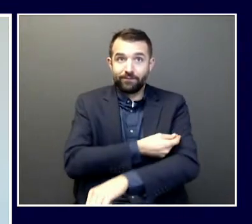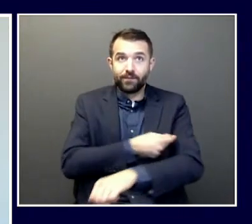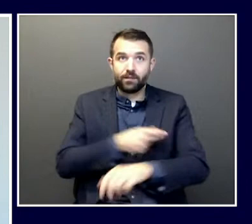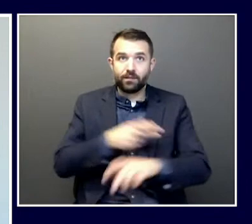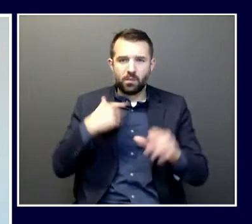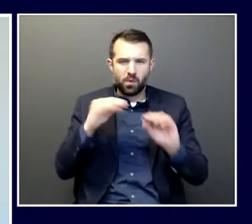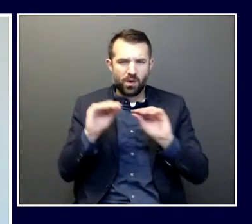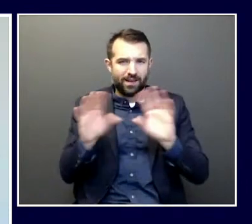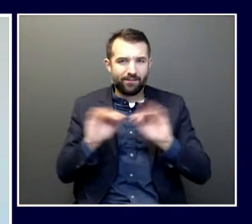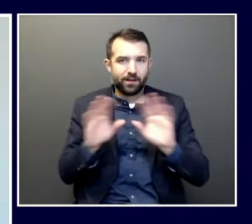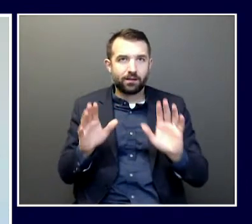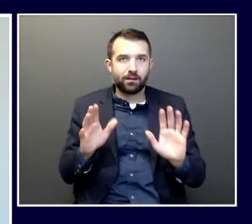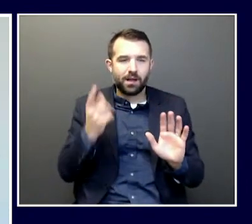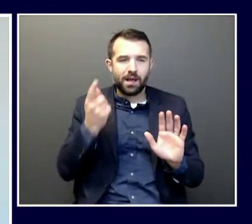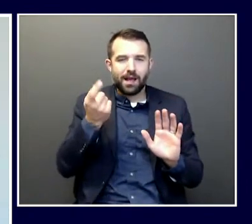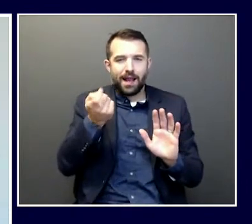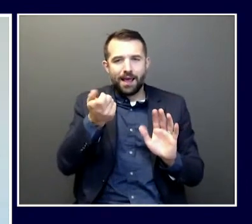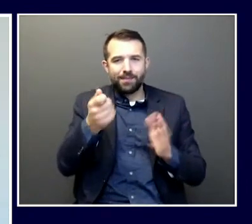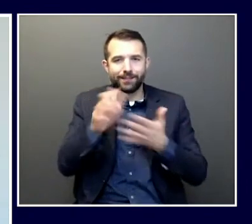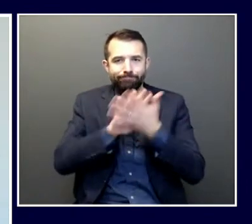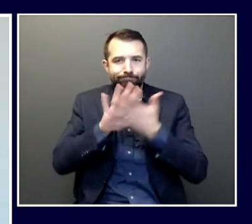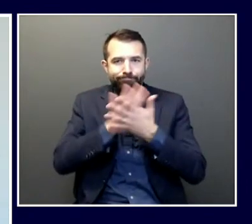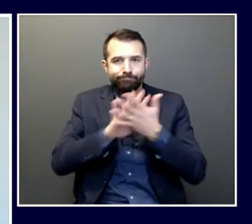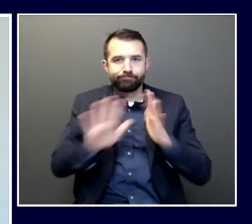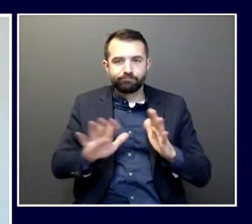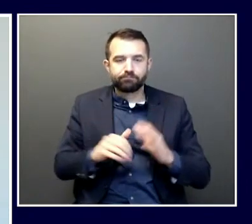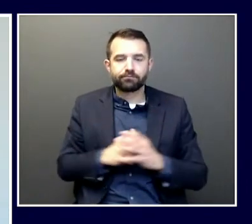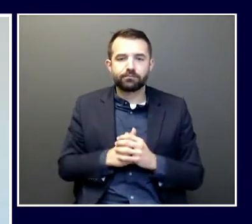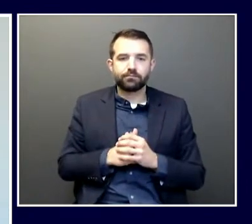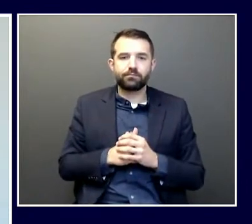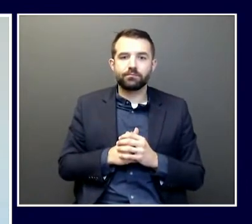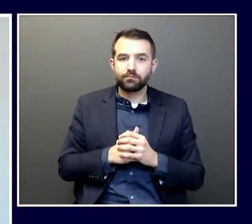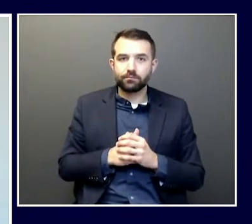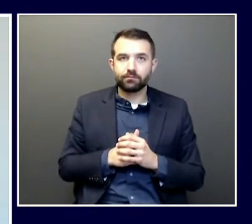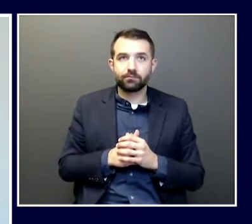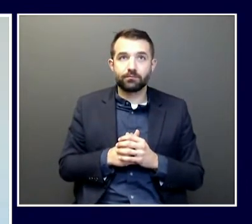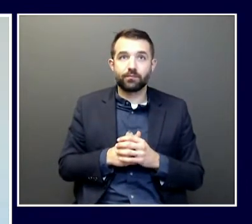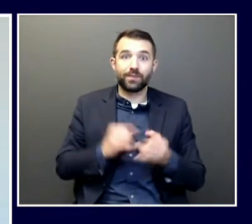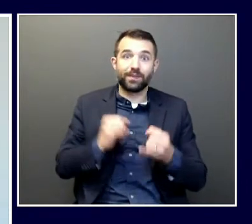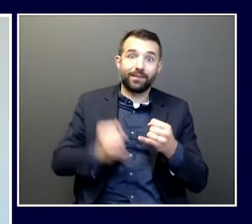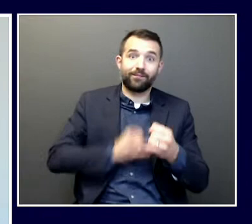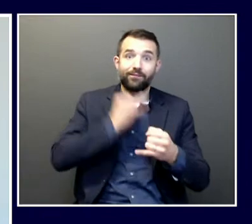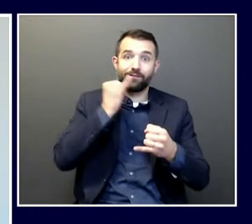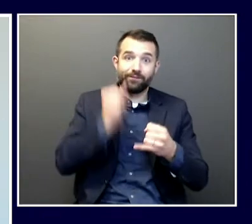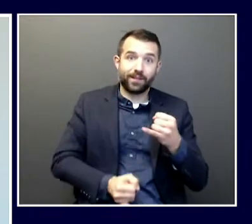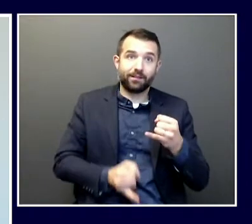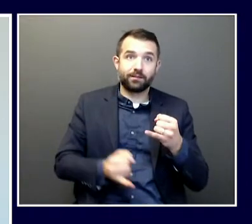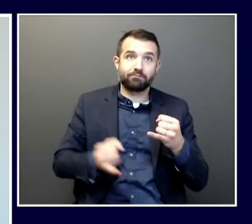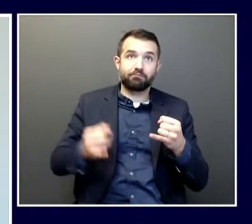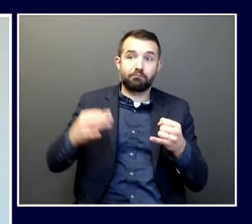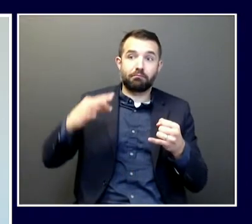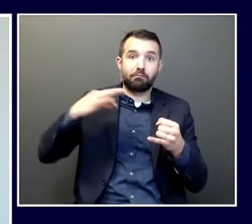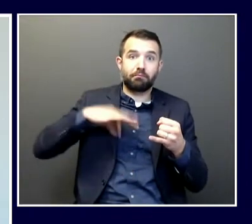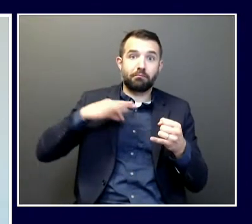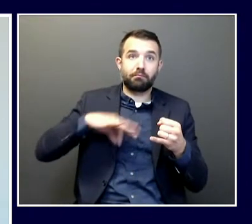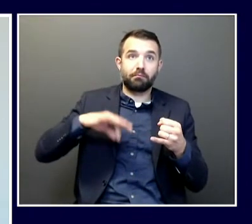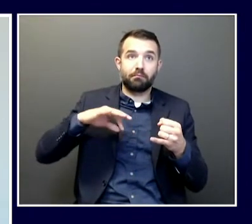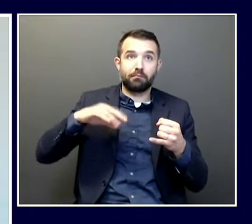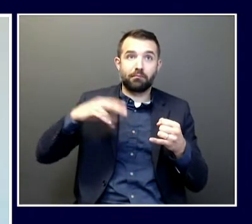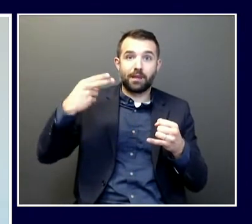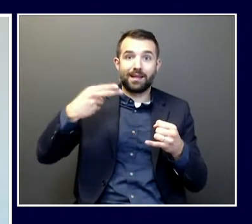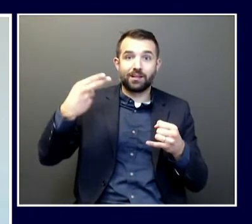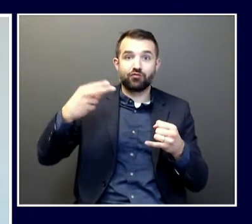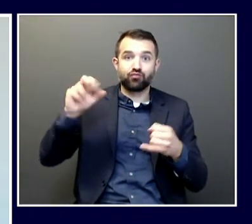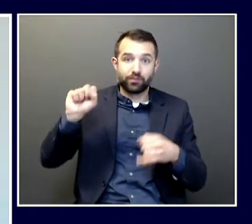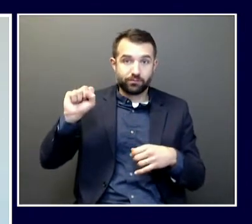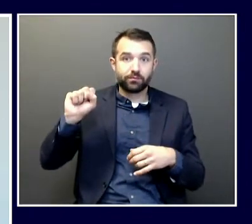Board did adopt its own rulemaking, the final Maine Department of Health and Human Services rule did remove EMS